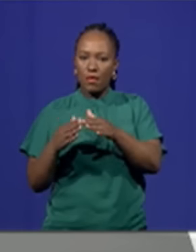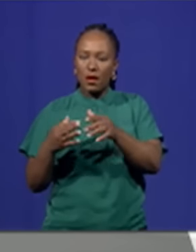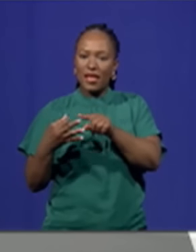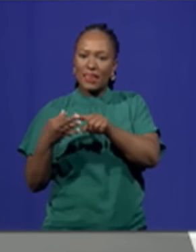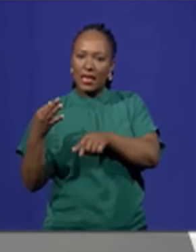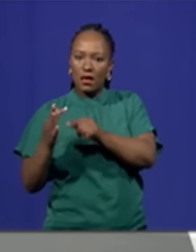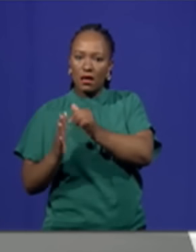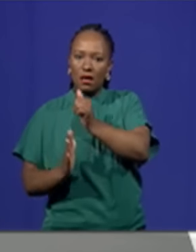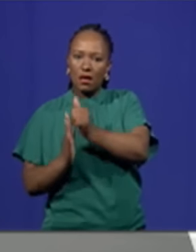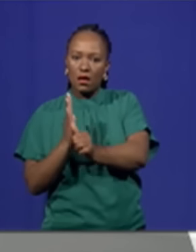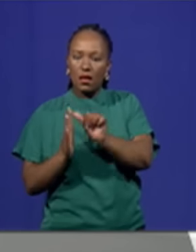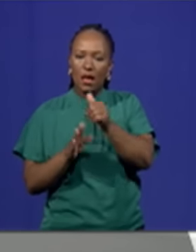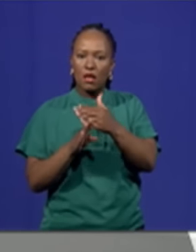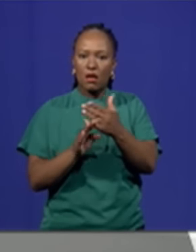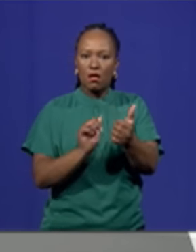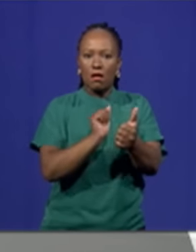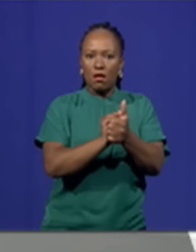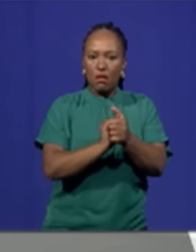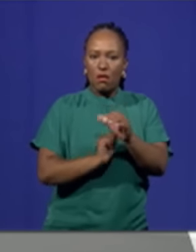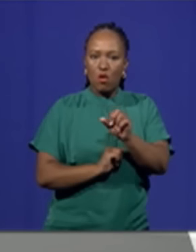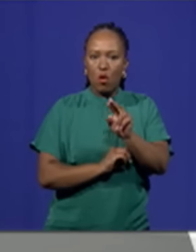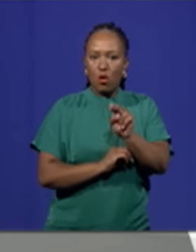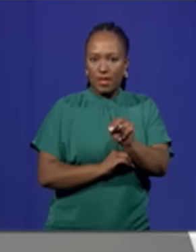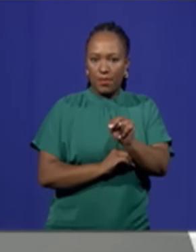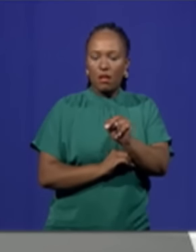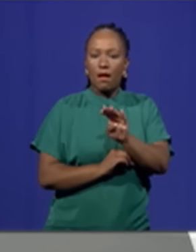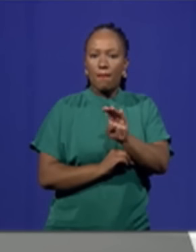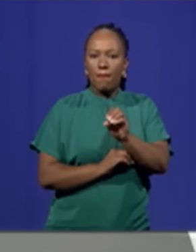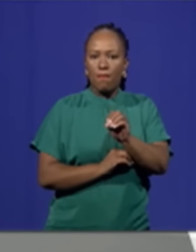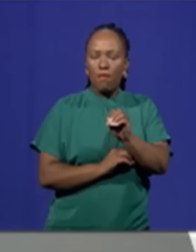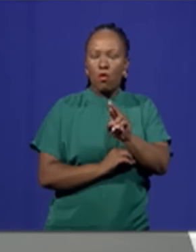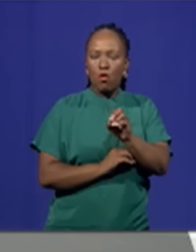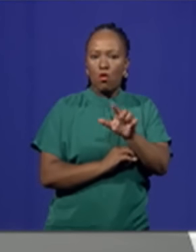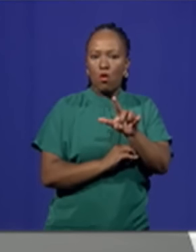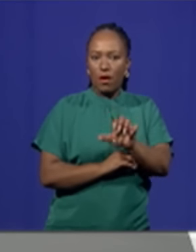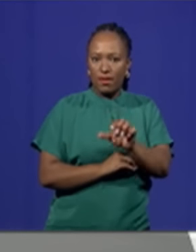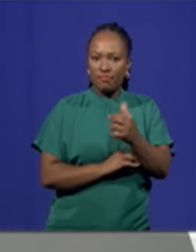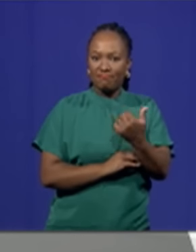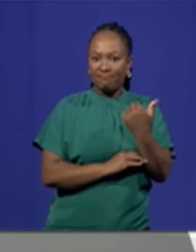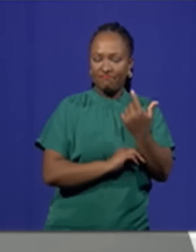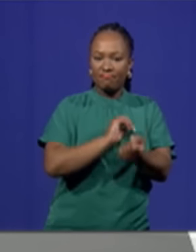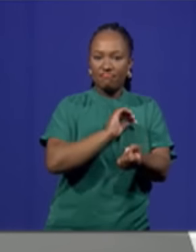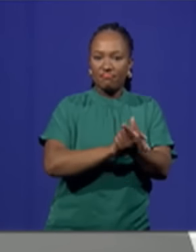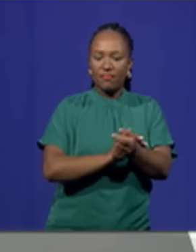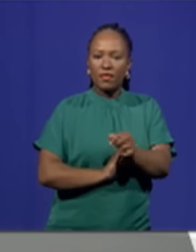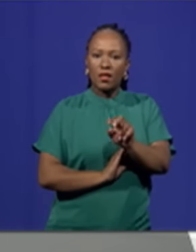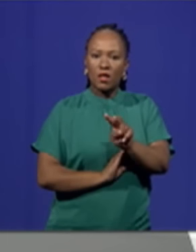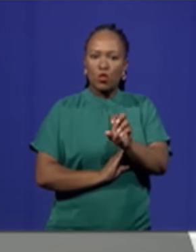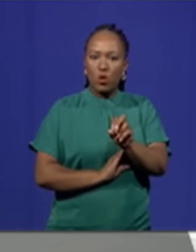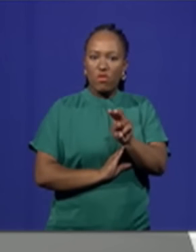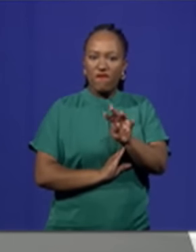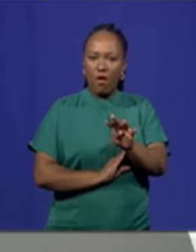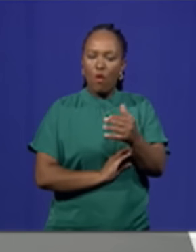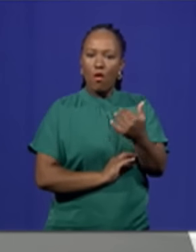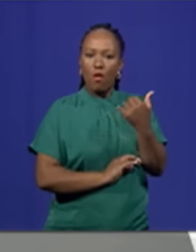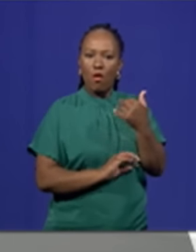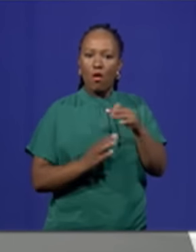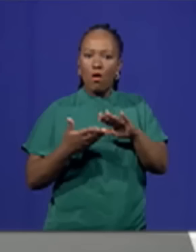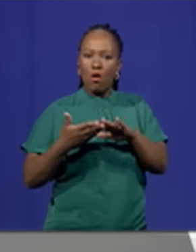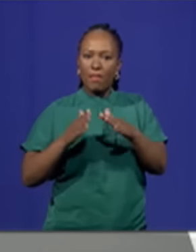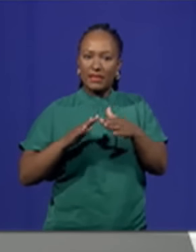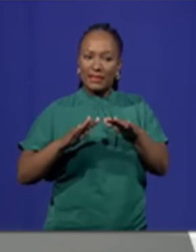modiri ka bona Constable Mojalefa Borole. Dipolao tseno ke tsa Lwetse wa 2024 kwa motsesetoropo wa Phahameng